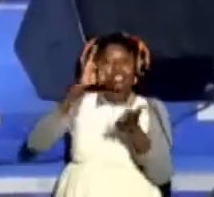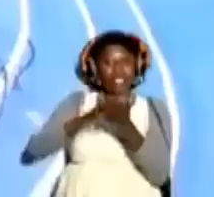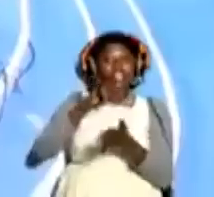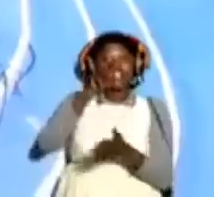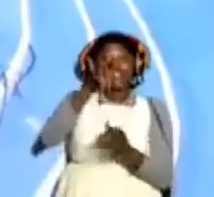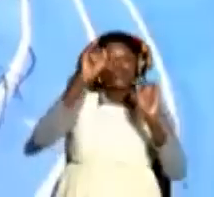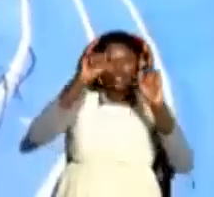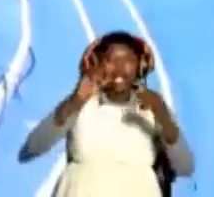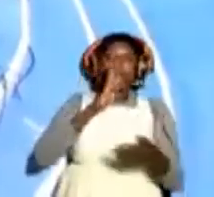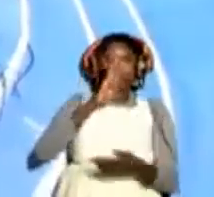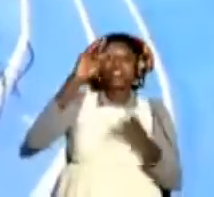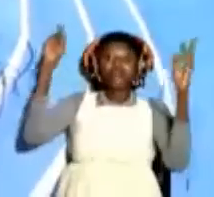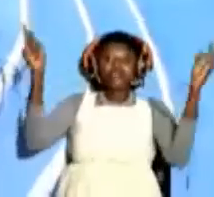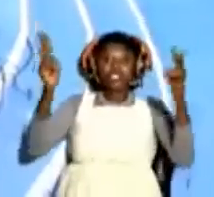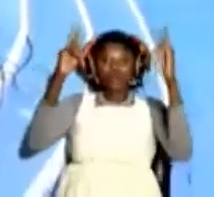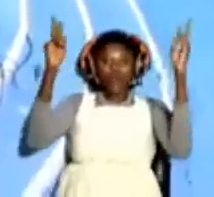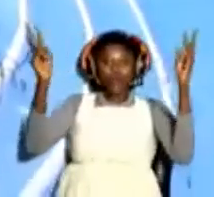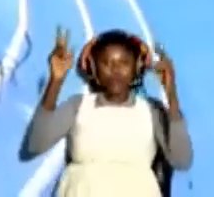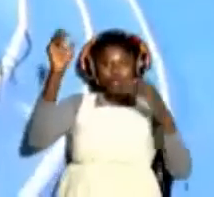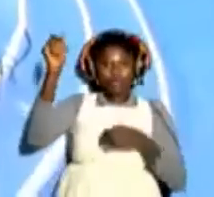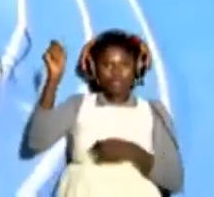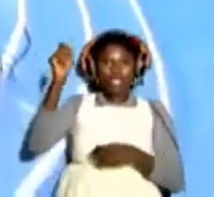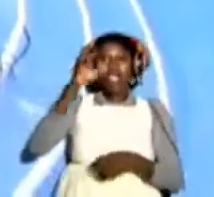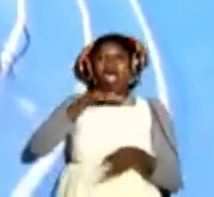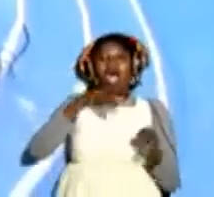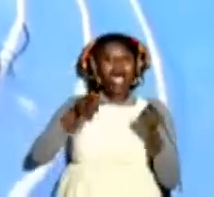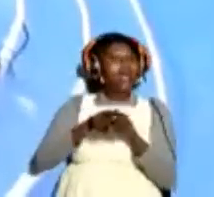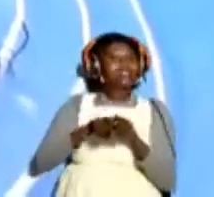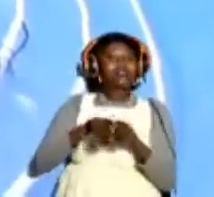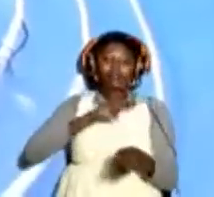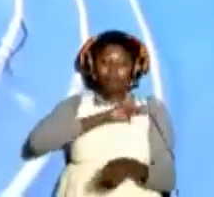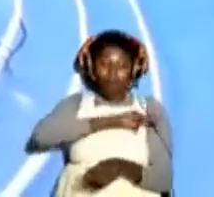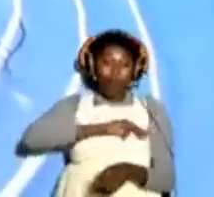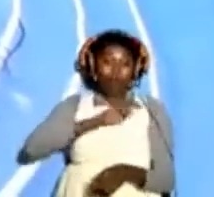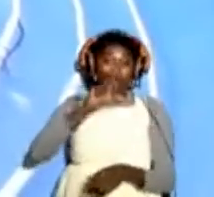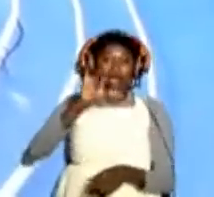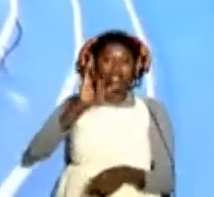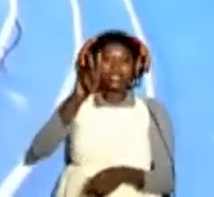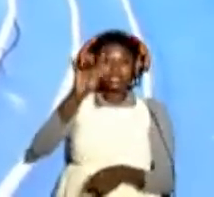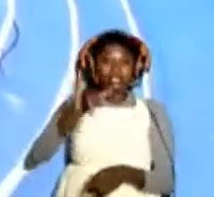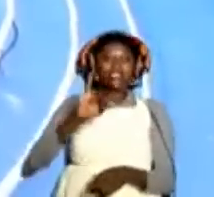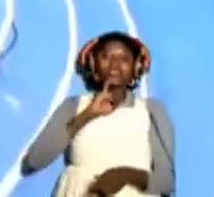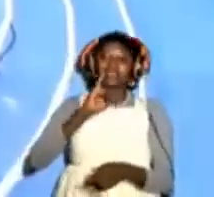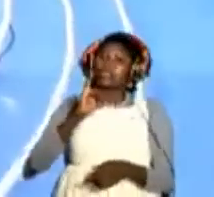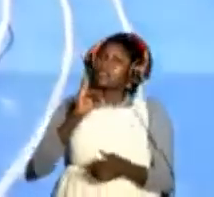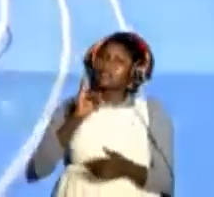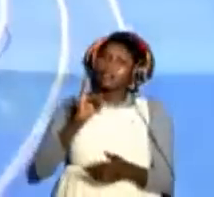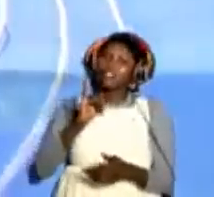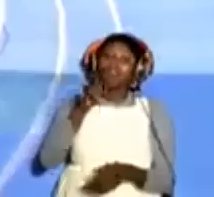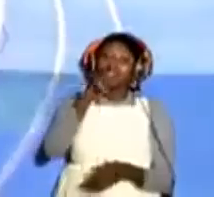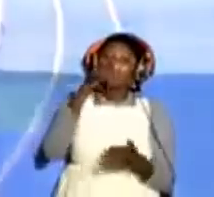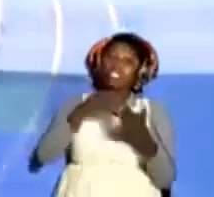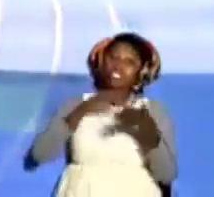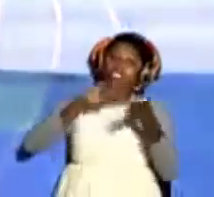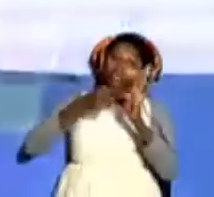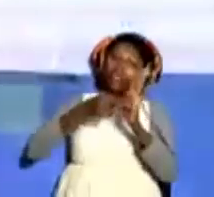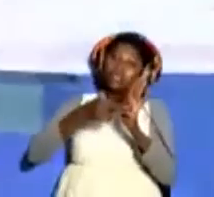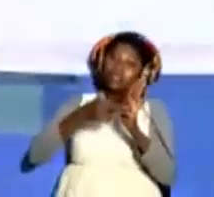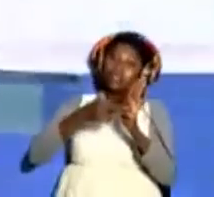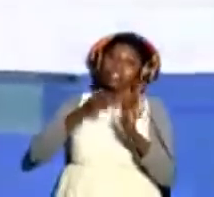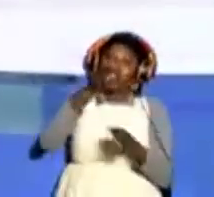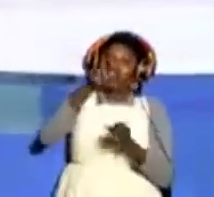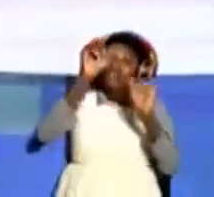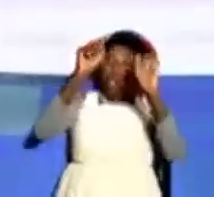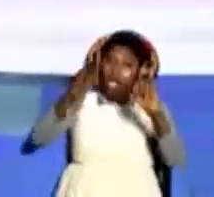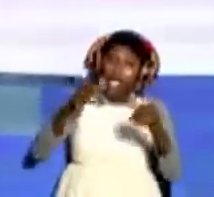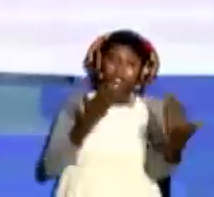can be victorious as far as morality is concerned. It means